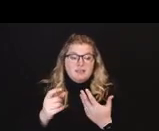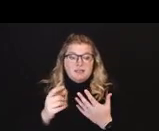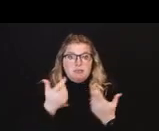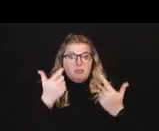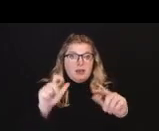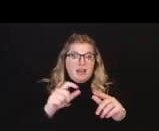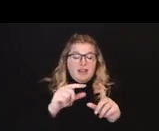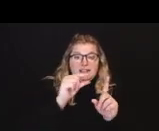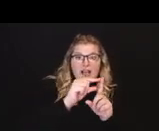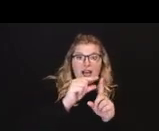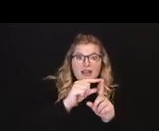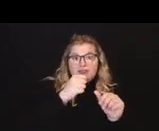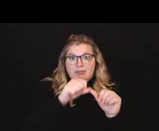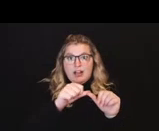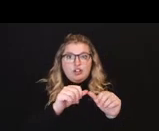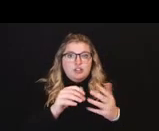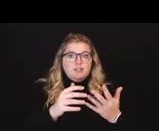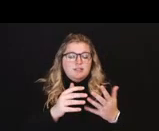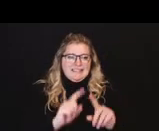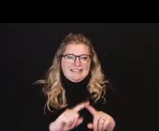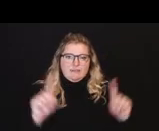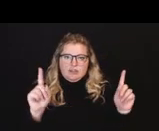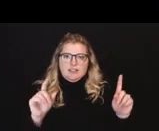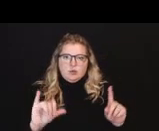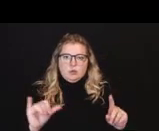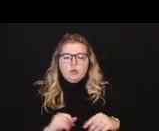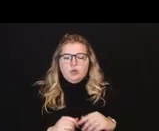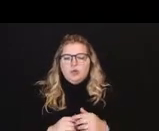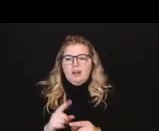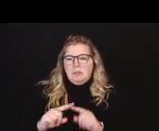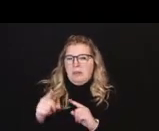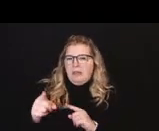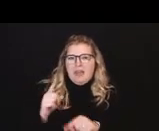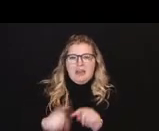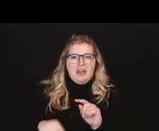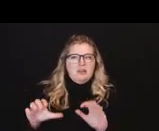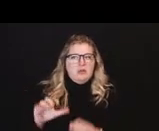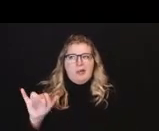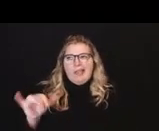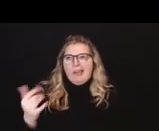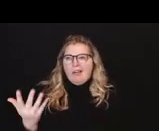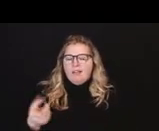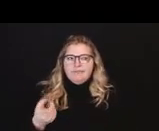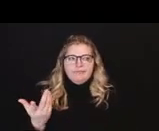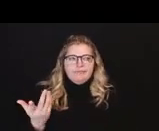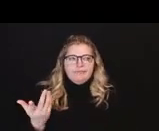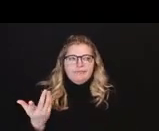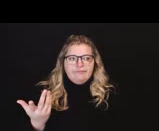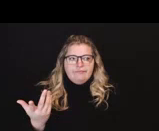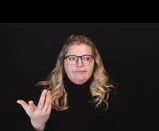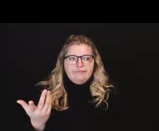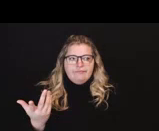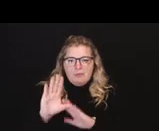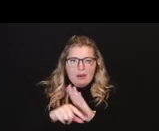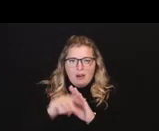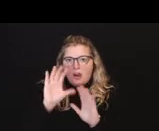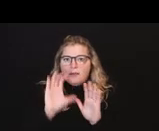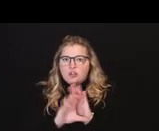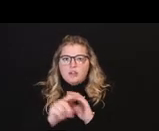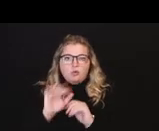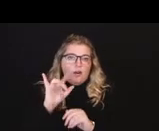text. But it probably won't be able to do things like look at background images